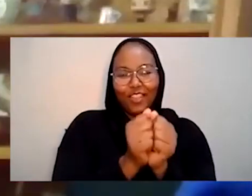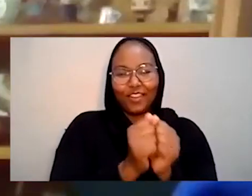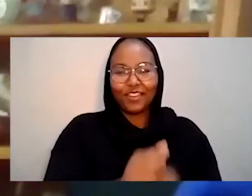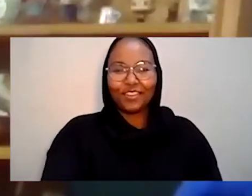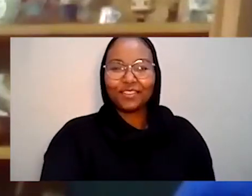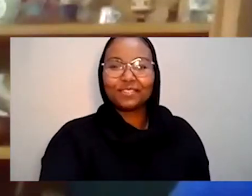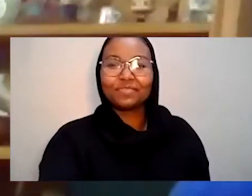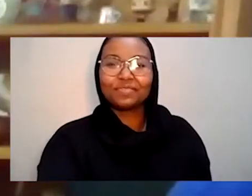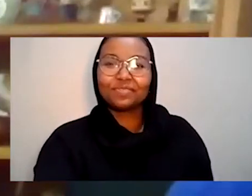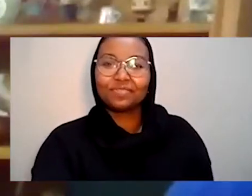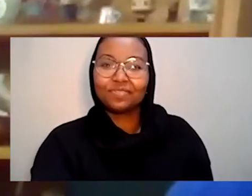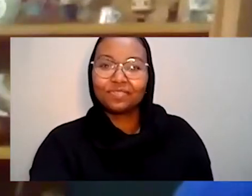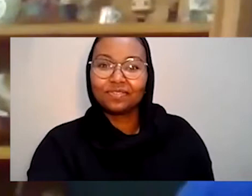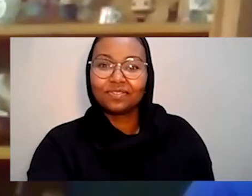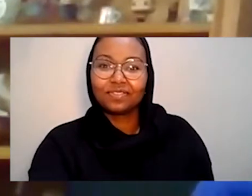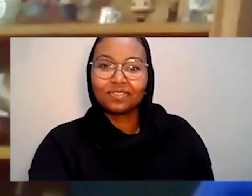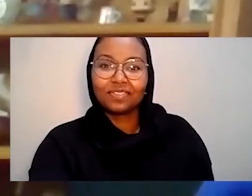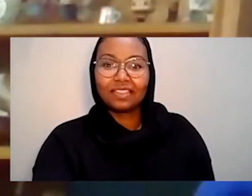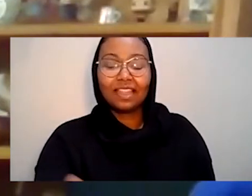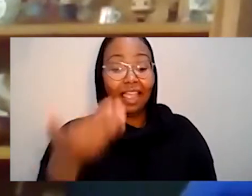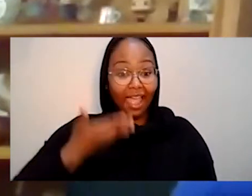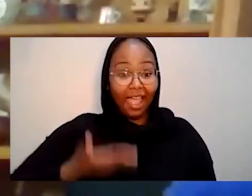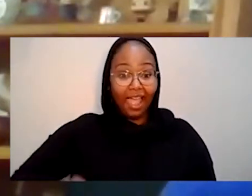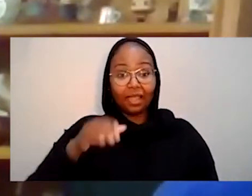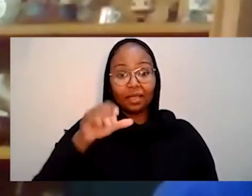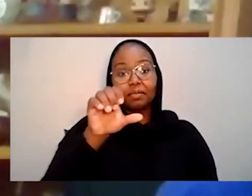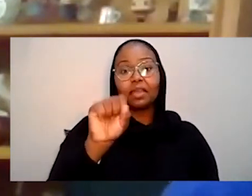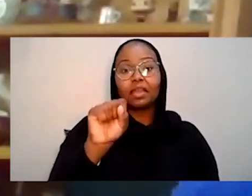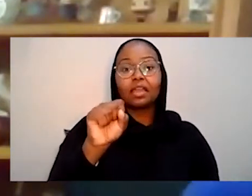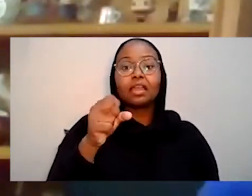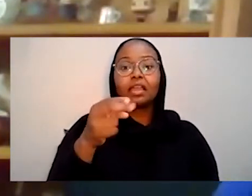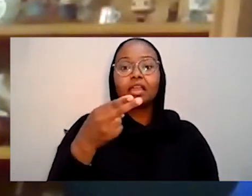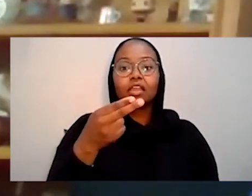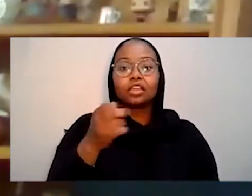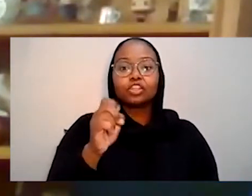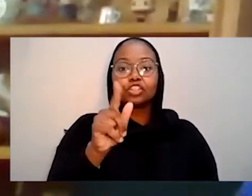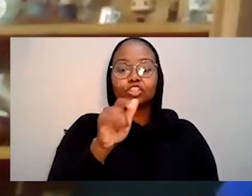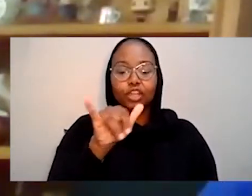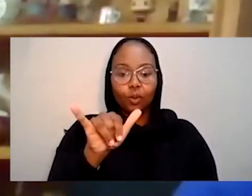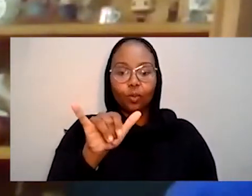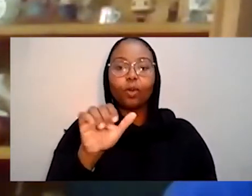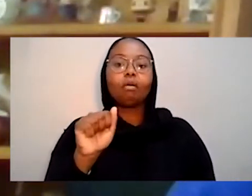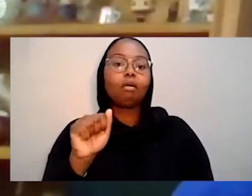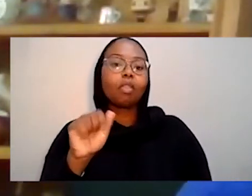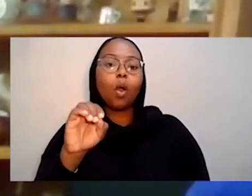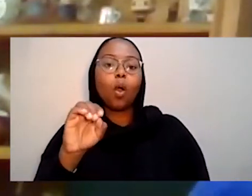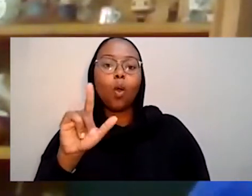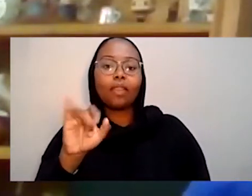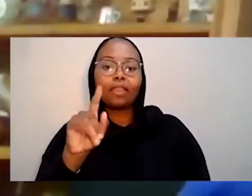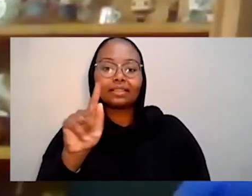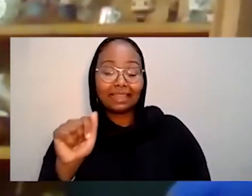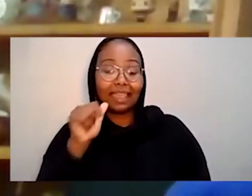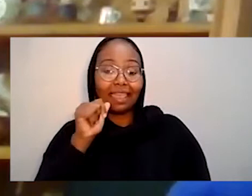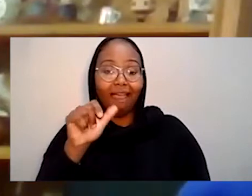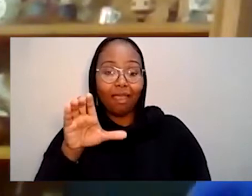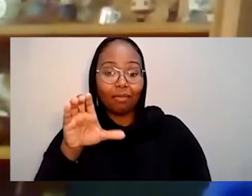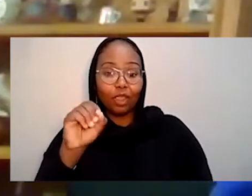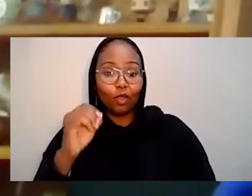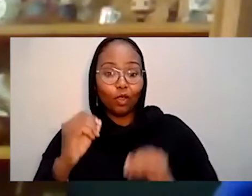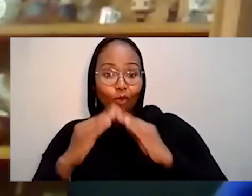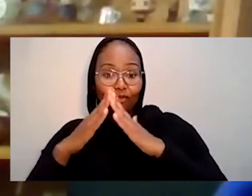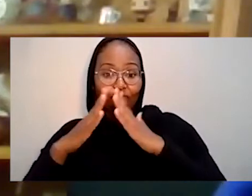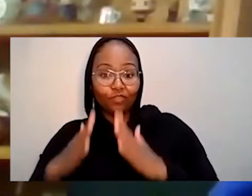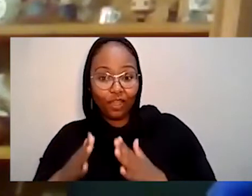started. I'm Cheryl Olitsky. I'm the co-founder with Atia and the founding executive director